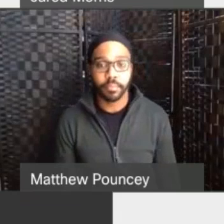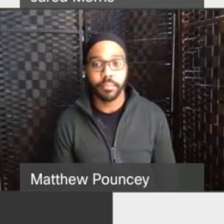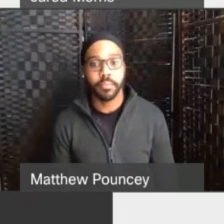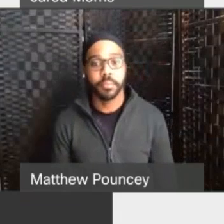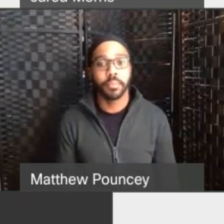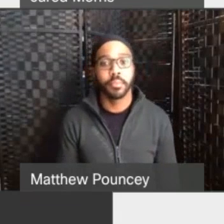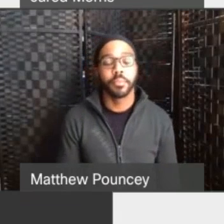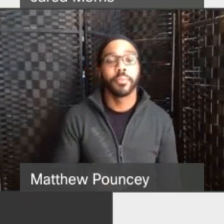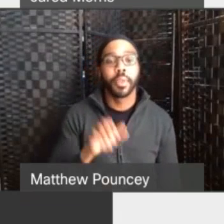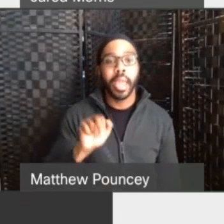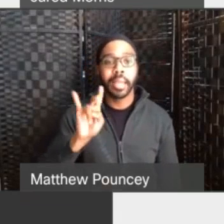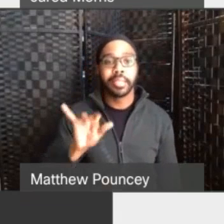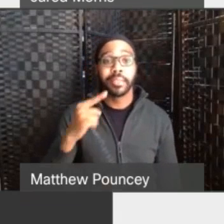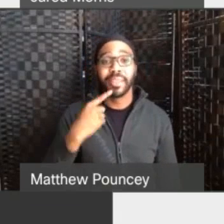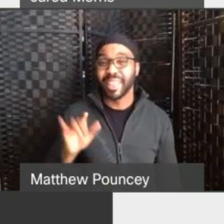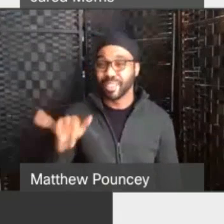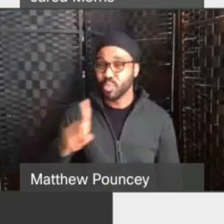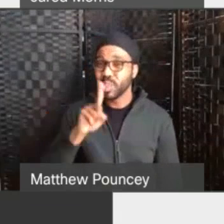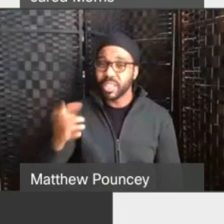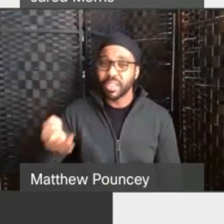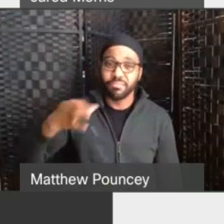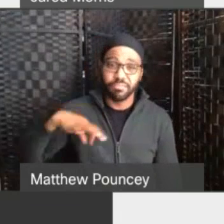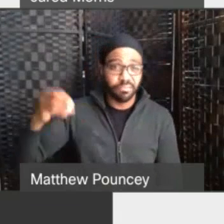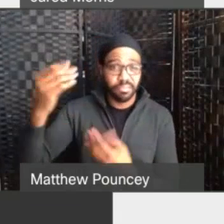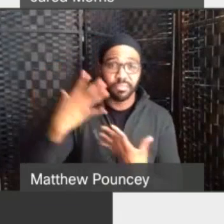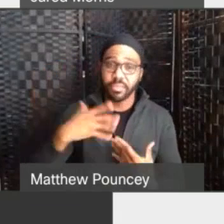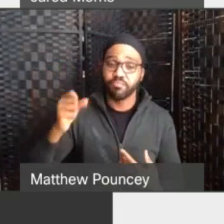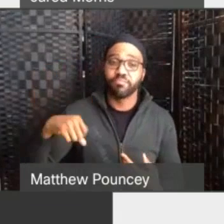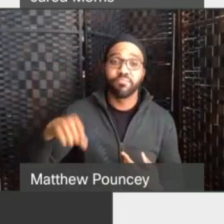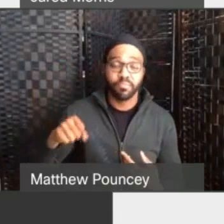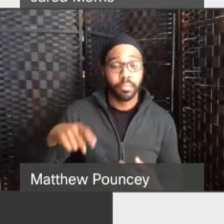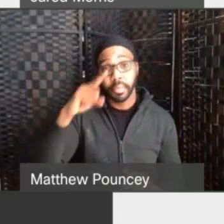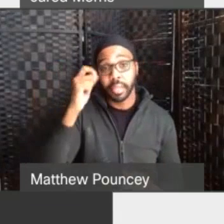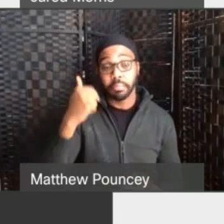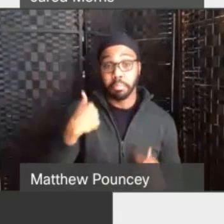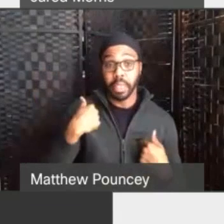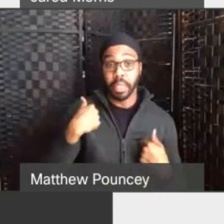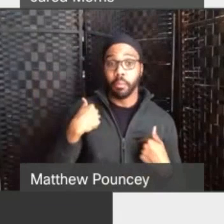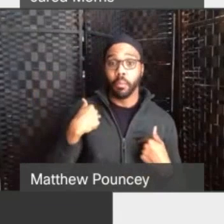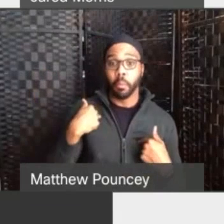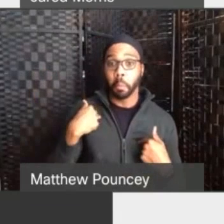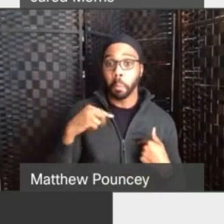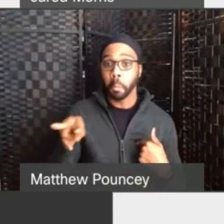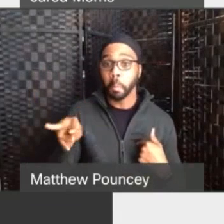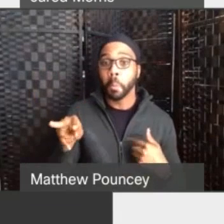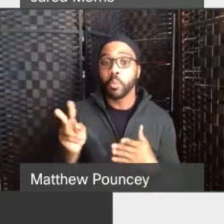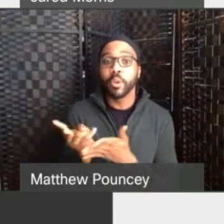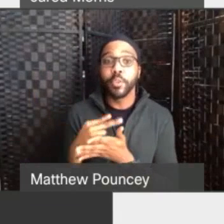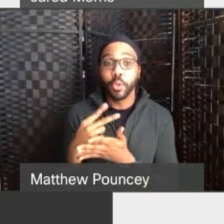And it's really helpful information, because I will say, from a preliminary review of it, we